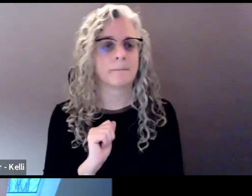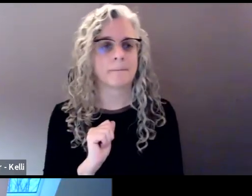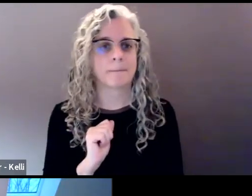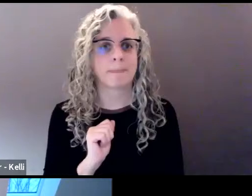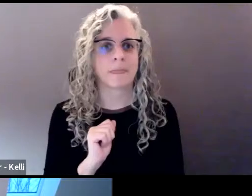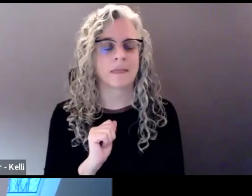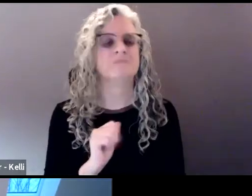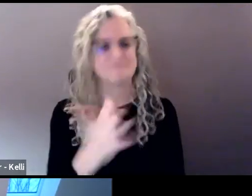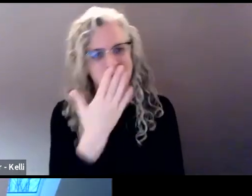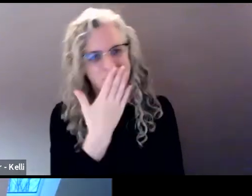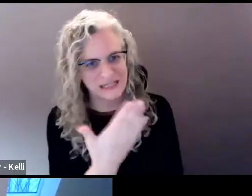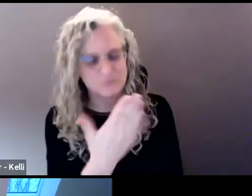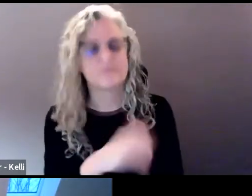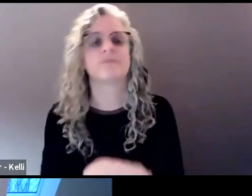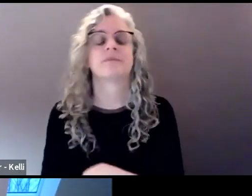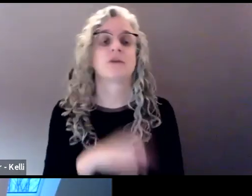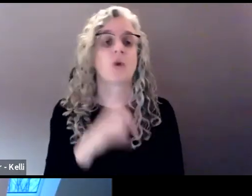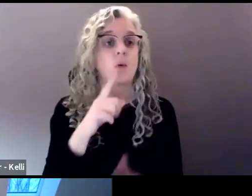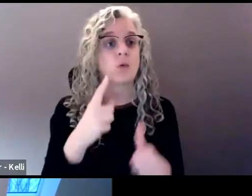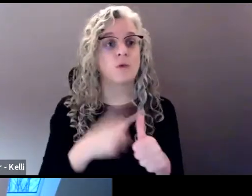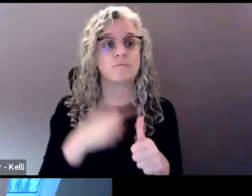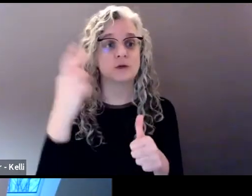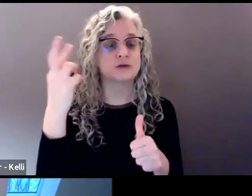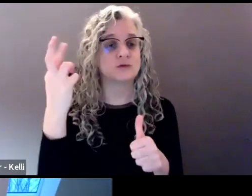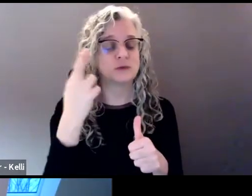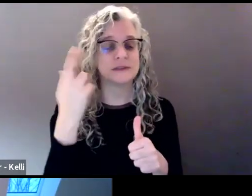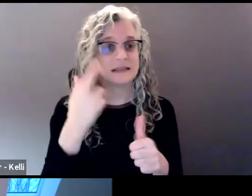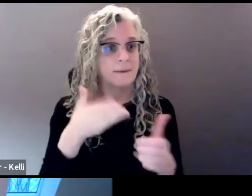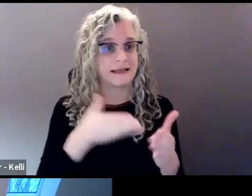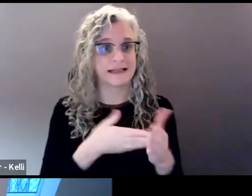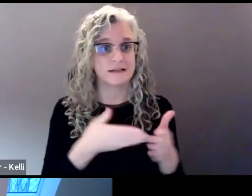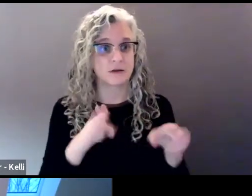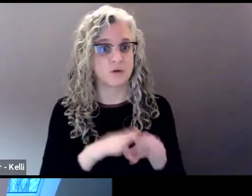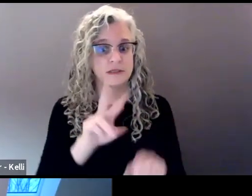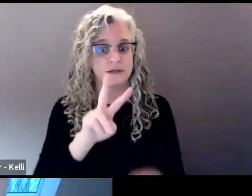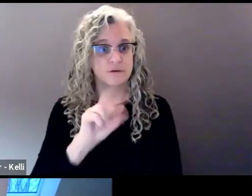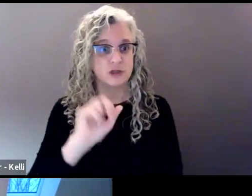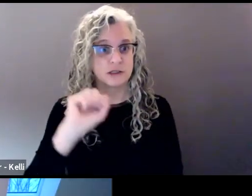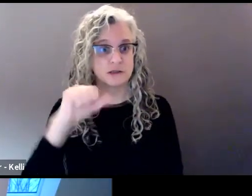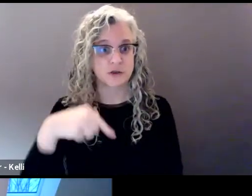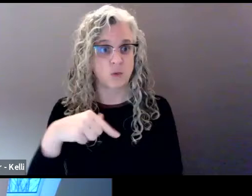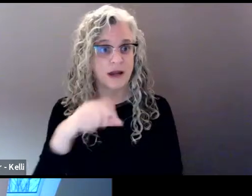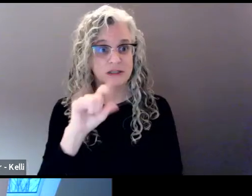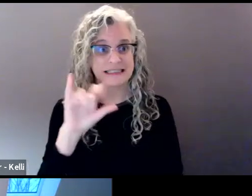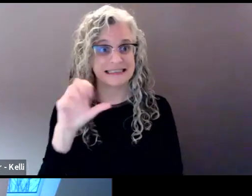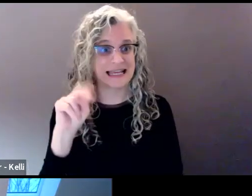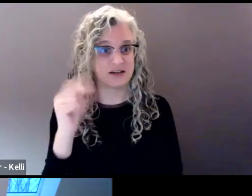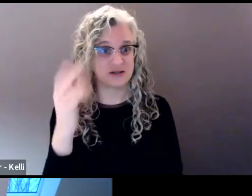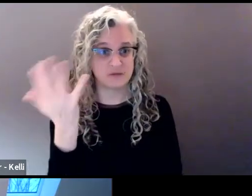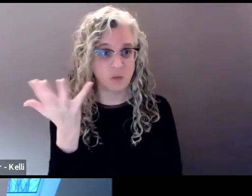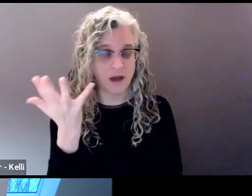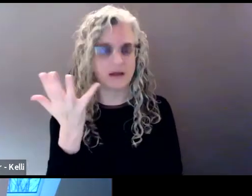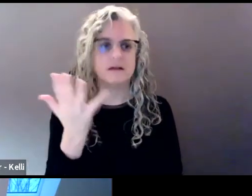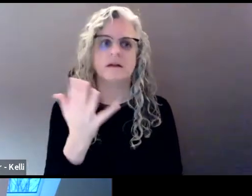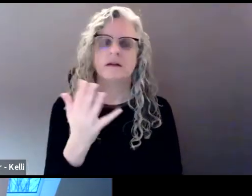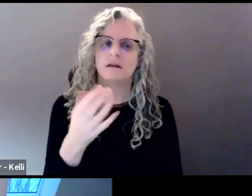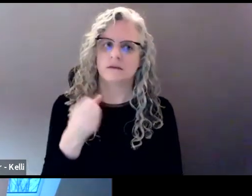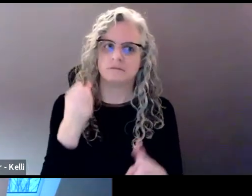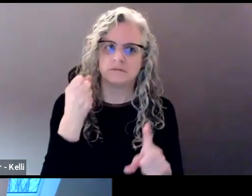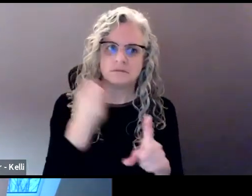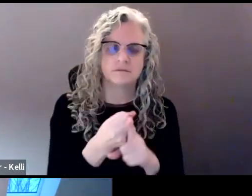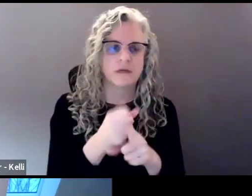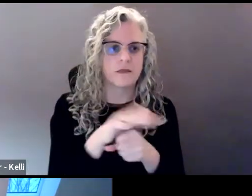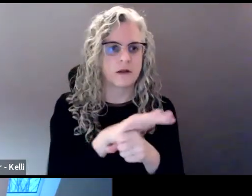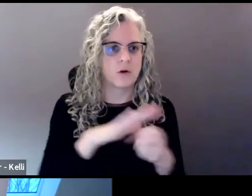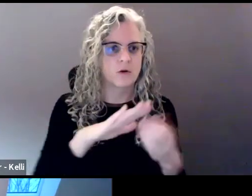All right, thank you. So the first reason is that the closure of the Virginia Square station would have a severe negative impact on the local community. When one